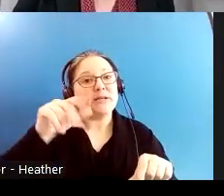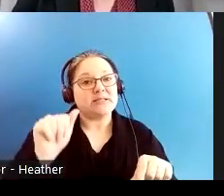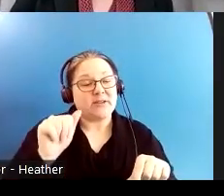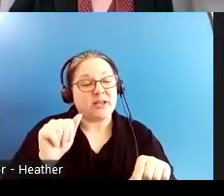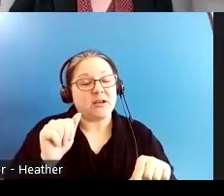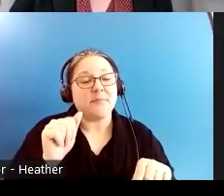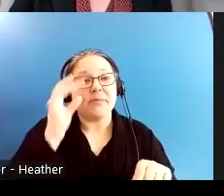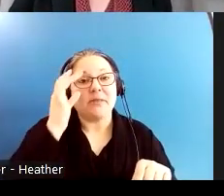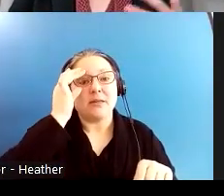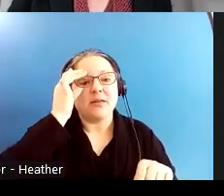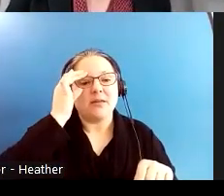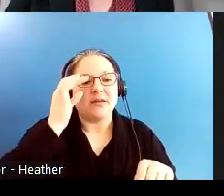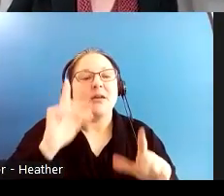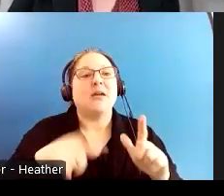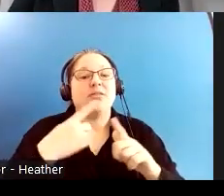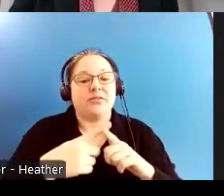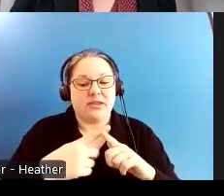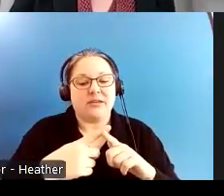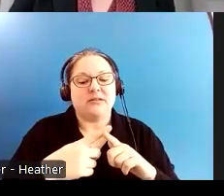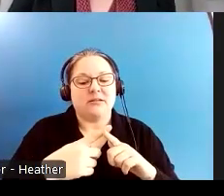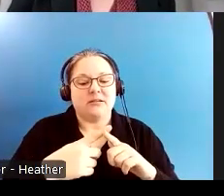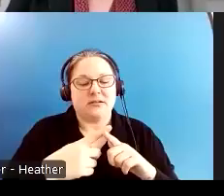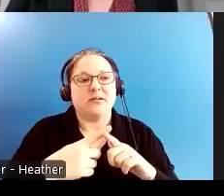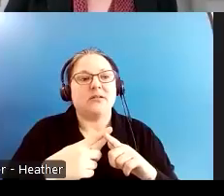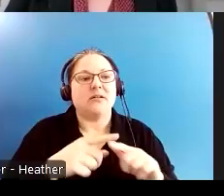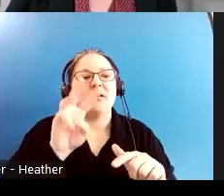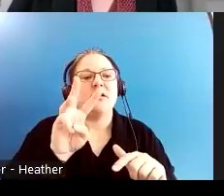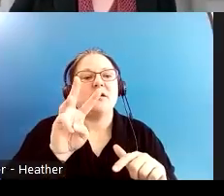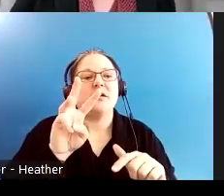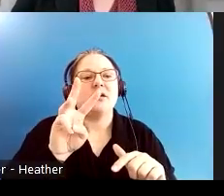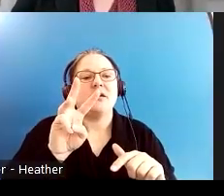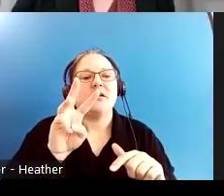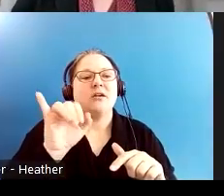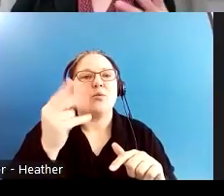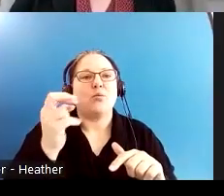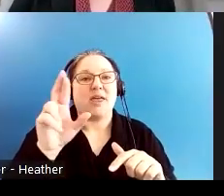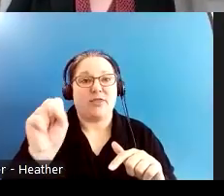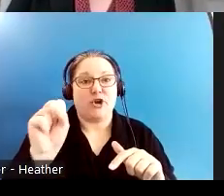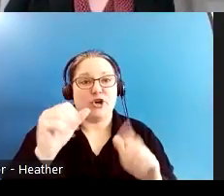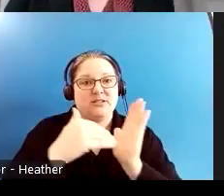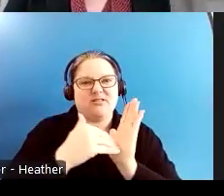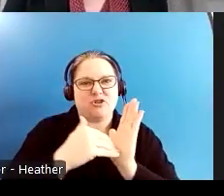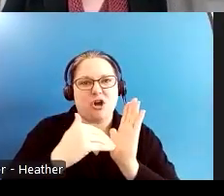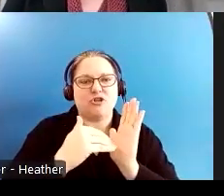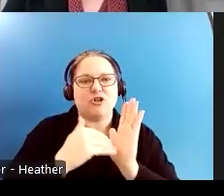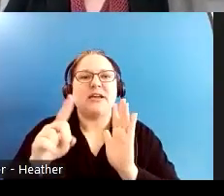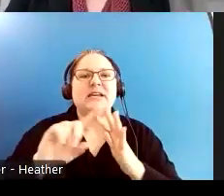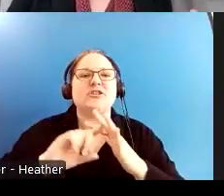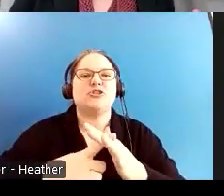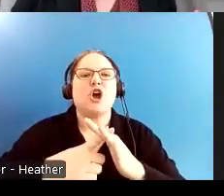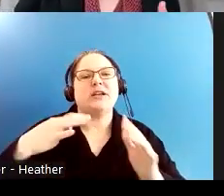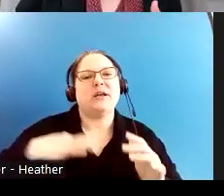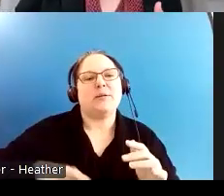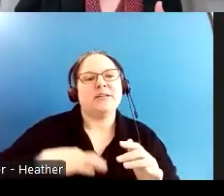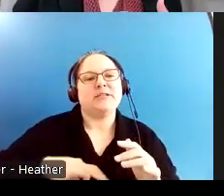Withers, who was considered the founder of the street medicine movement. He started this program, Operation Safety Net, in Pittsburgh,